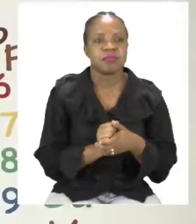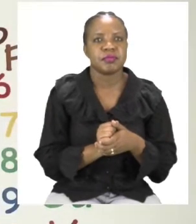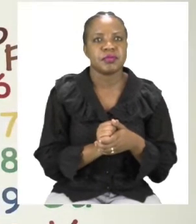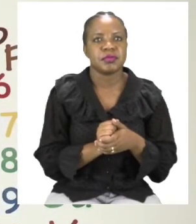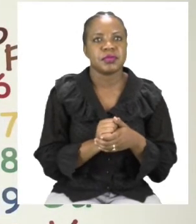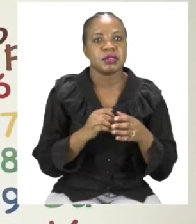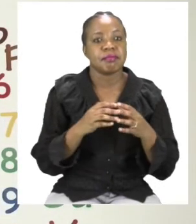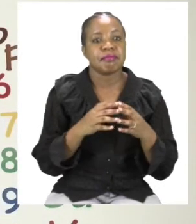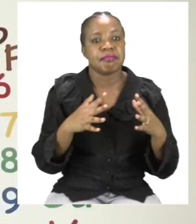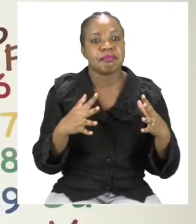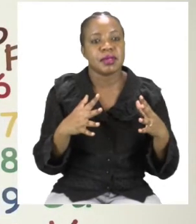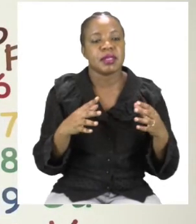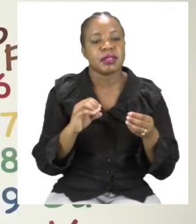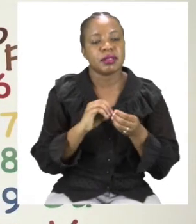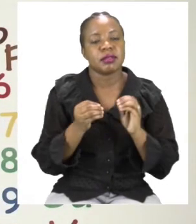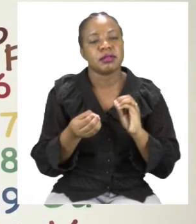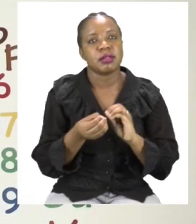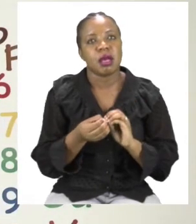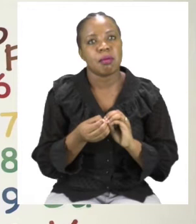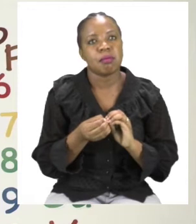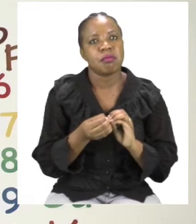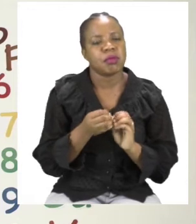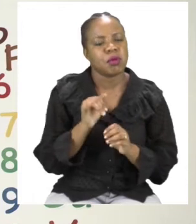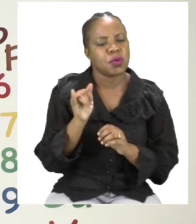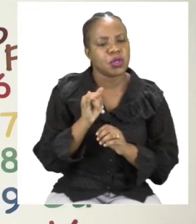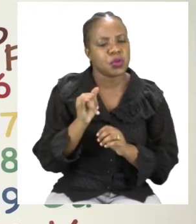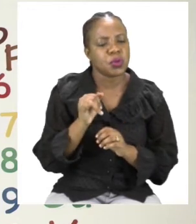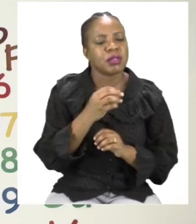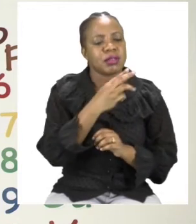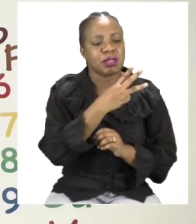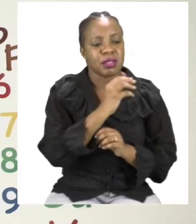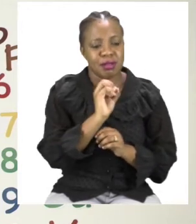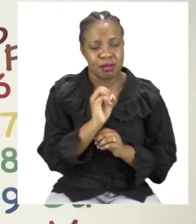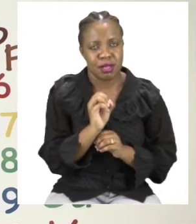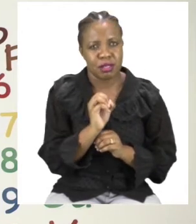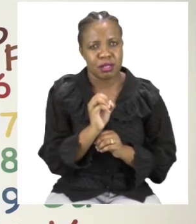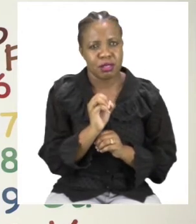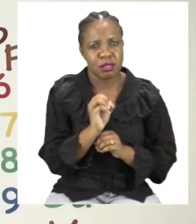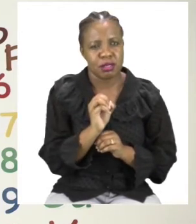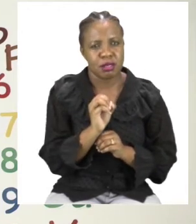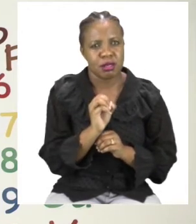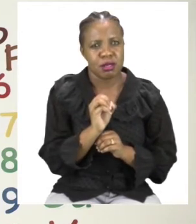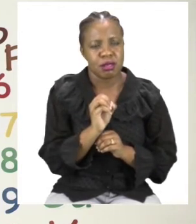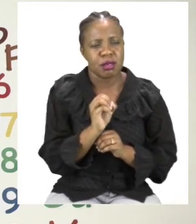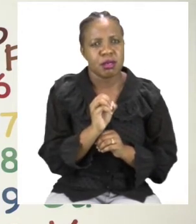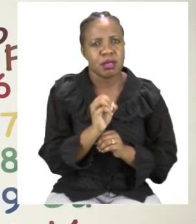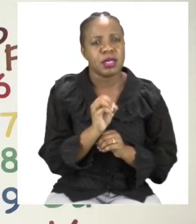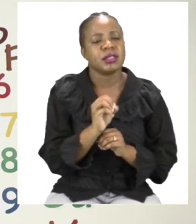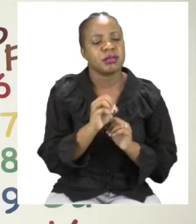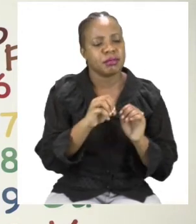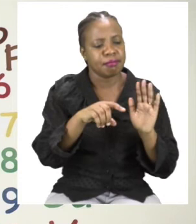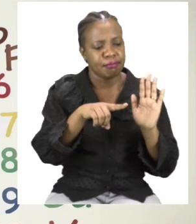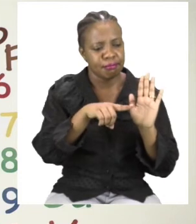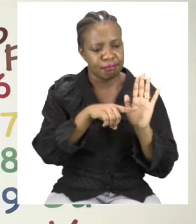is 30. So we are going to write 30, and because we are subtracting, we put our minus